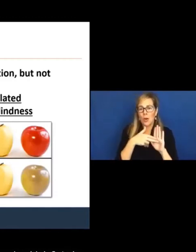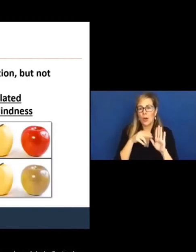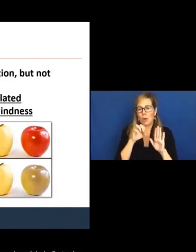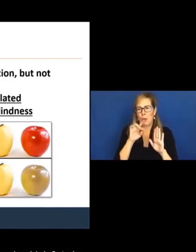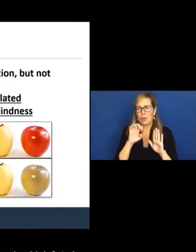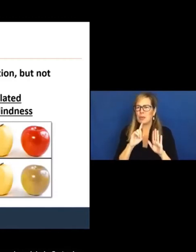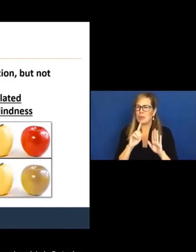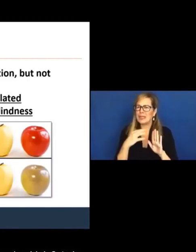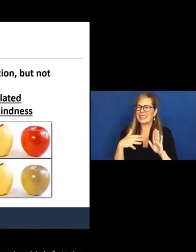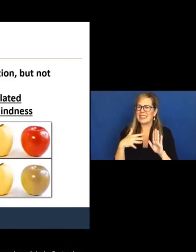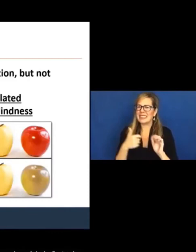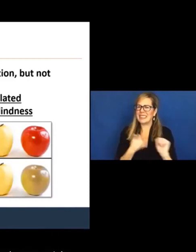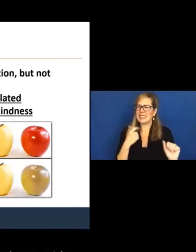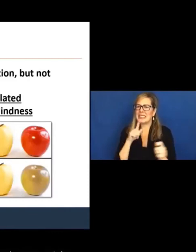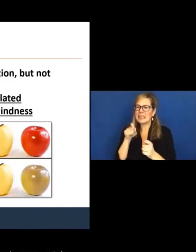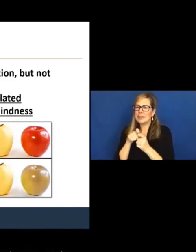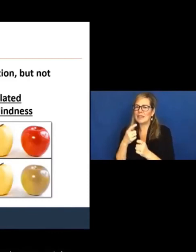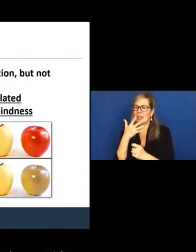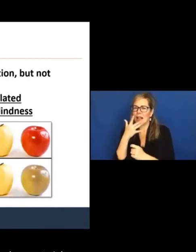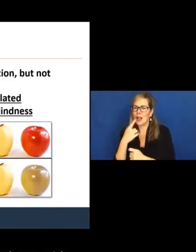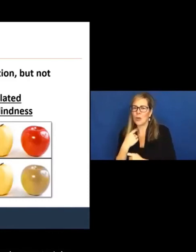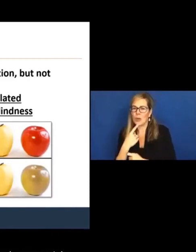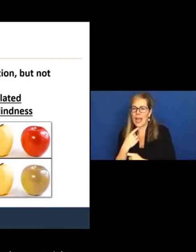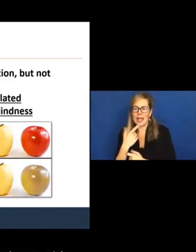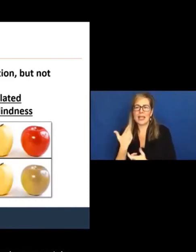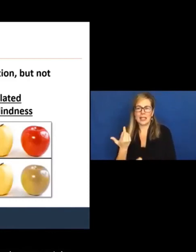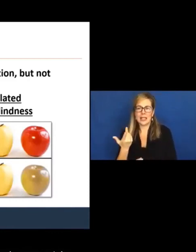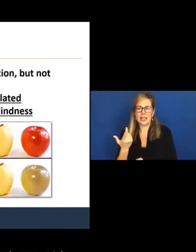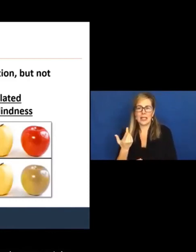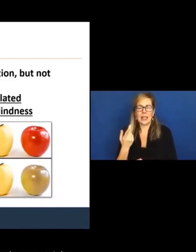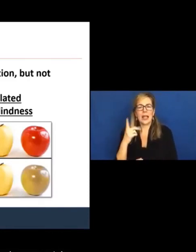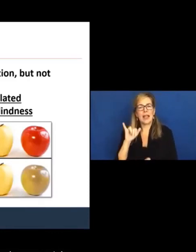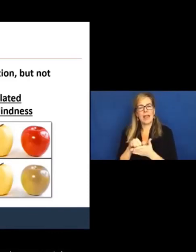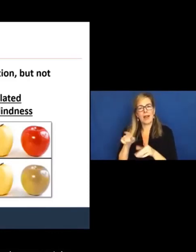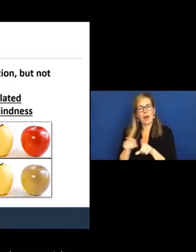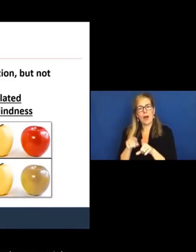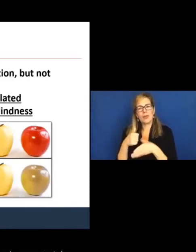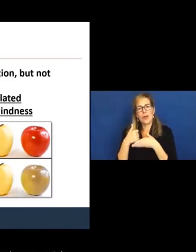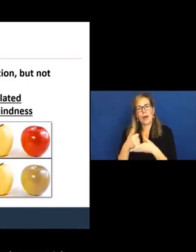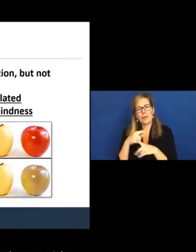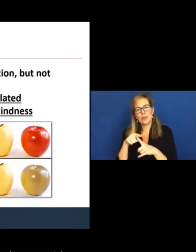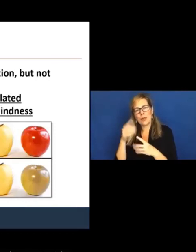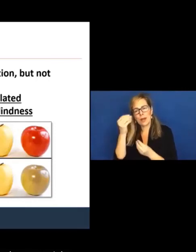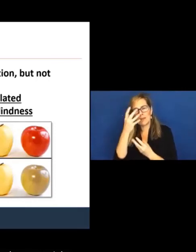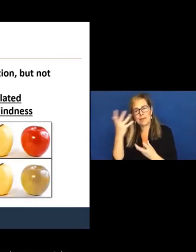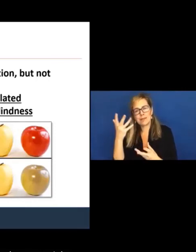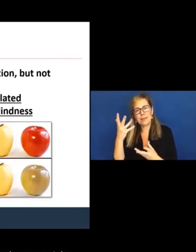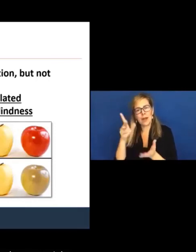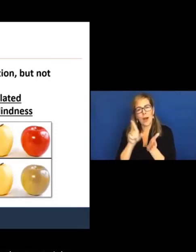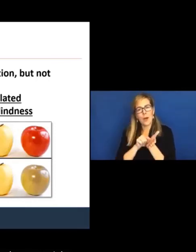especially the color red, or include a visual cue. This also helps when materials are printed in a